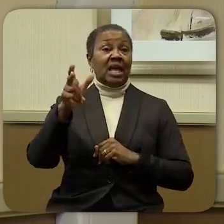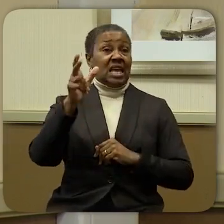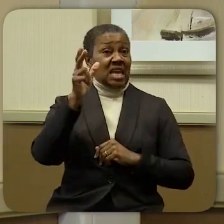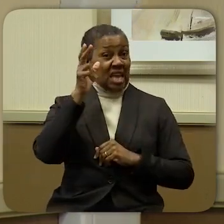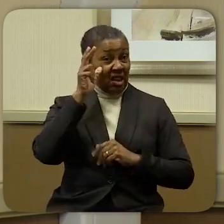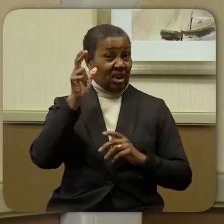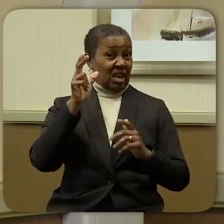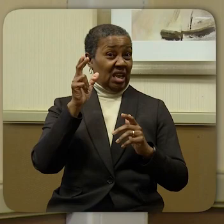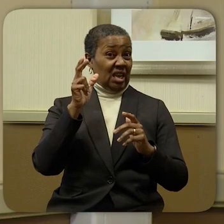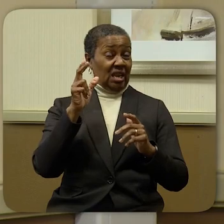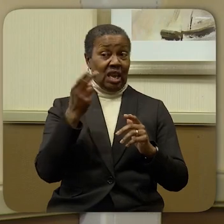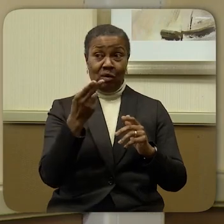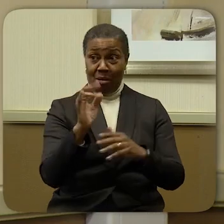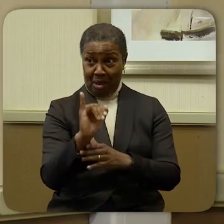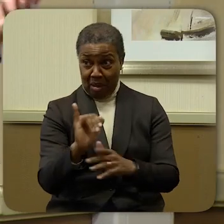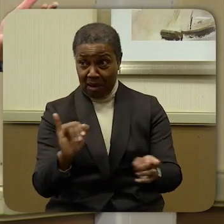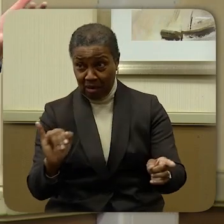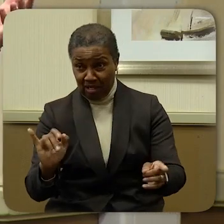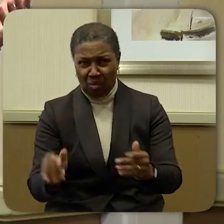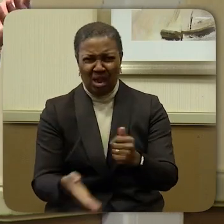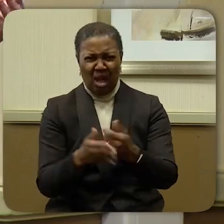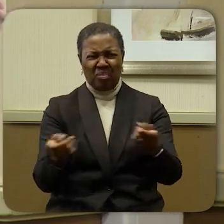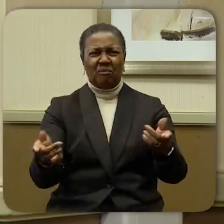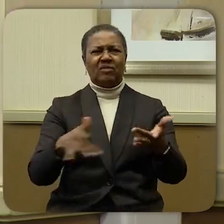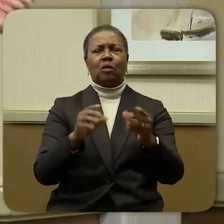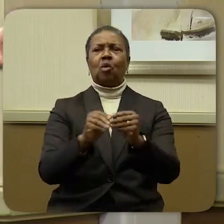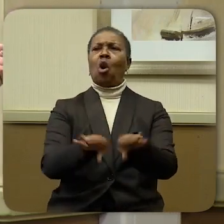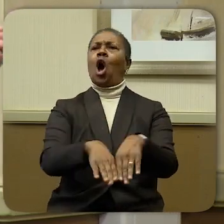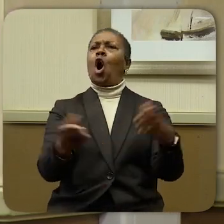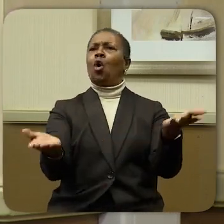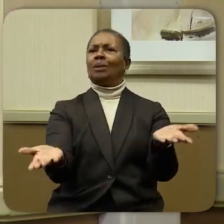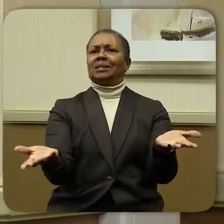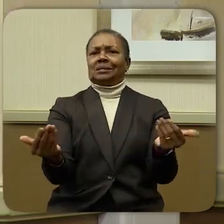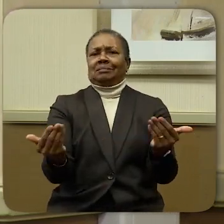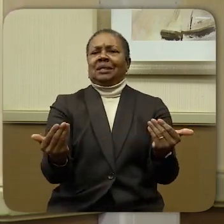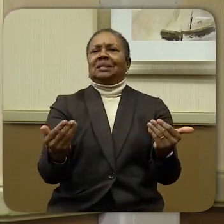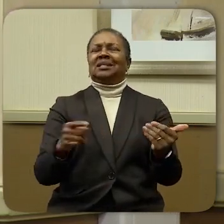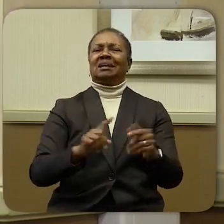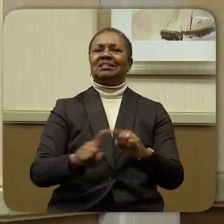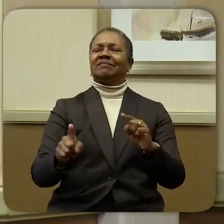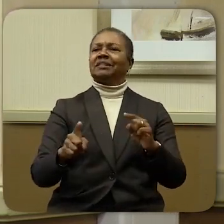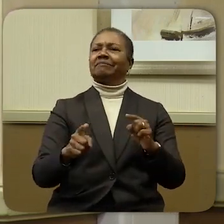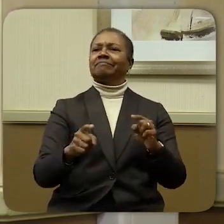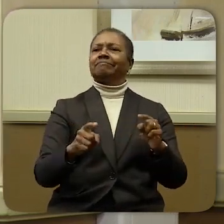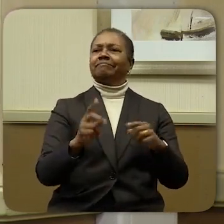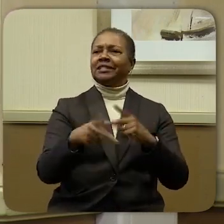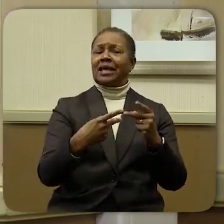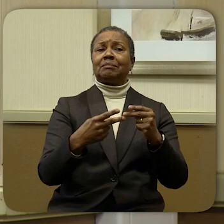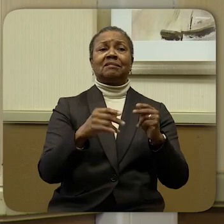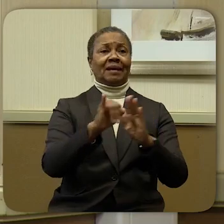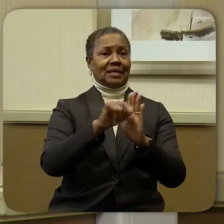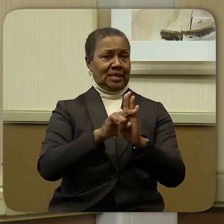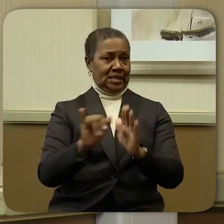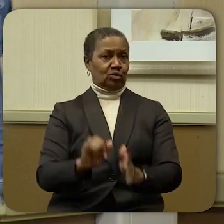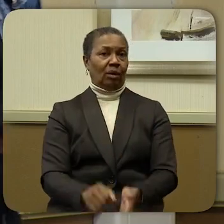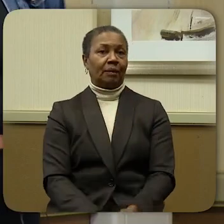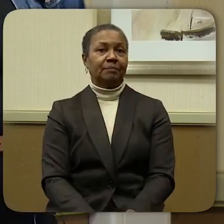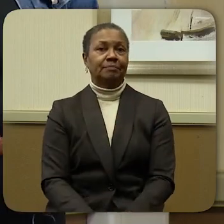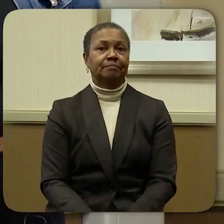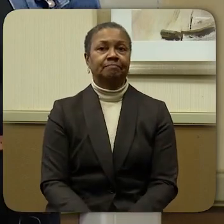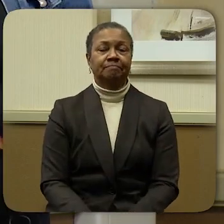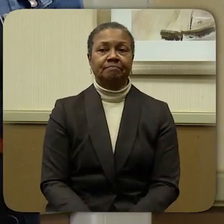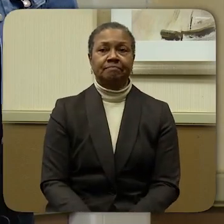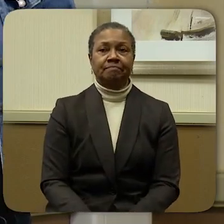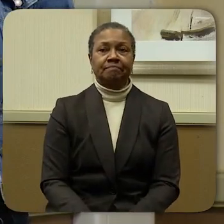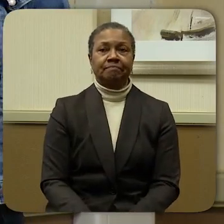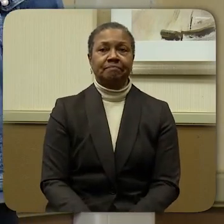that will also translate to helping them feel that they're open to their different spectrums of identity. Yeah.